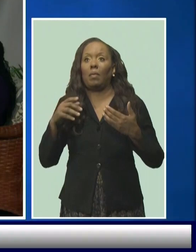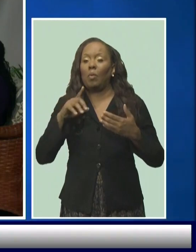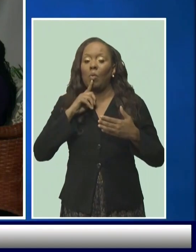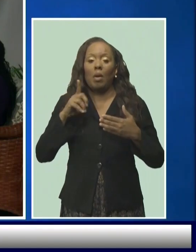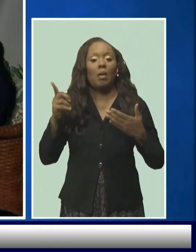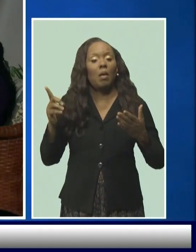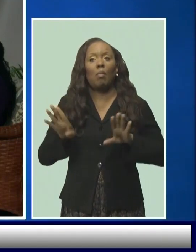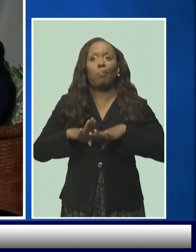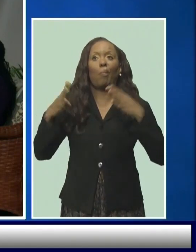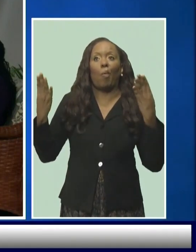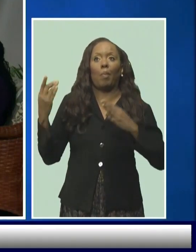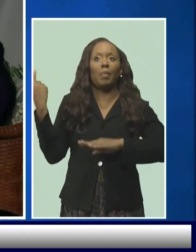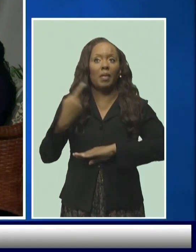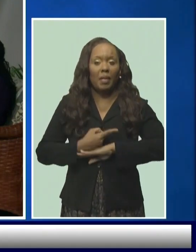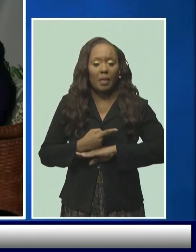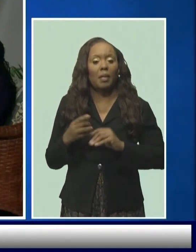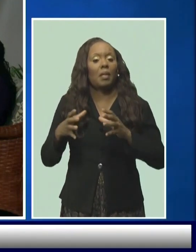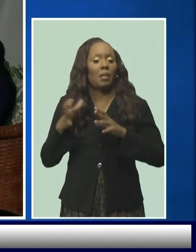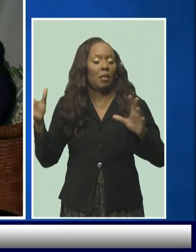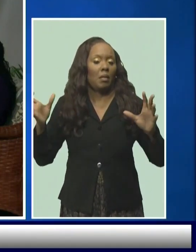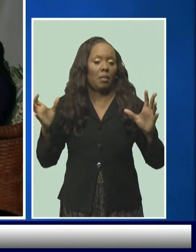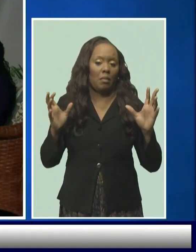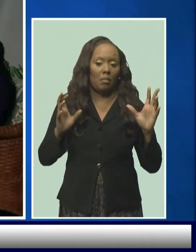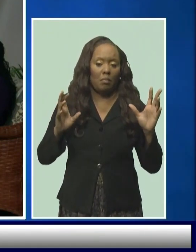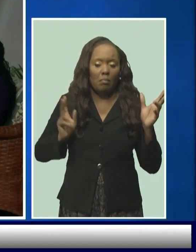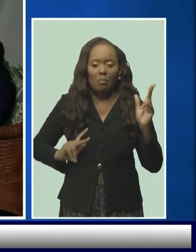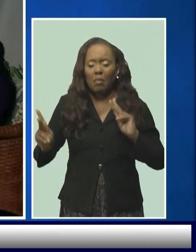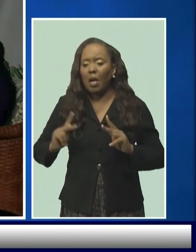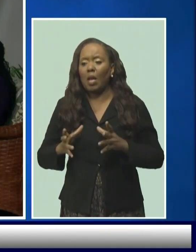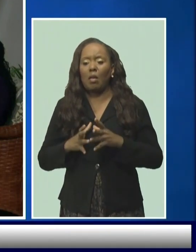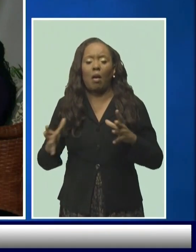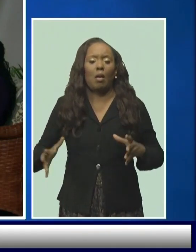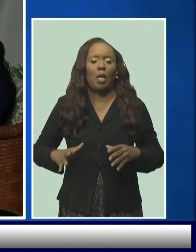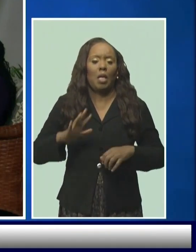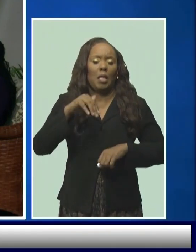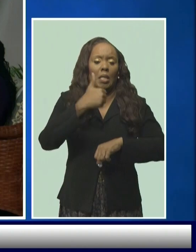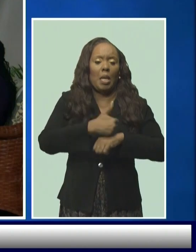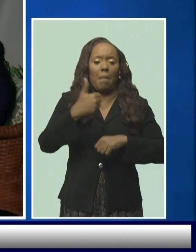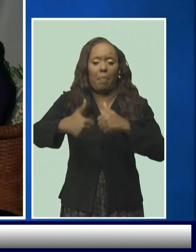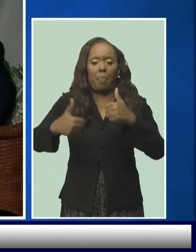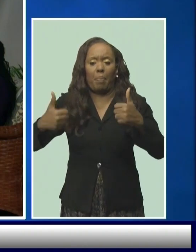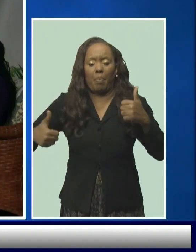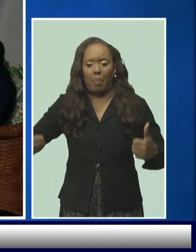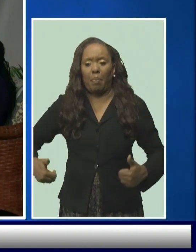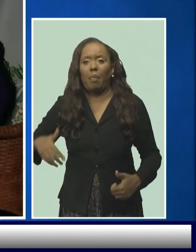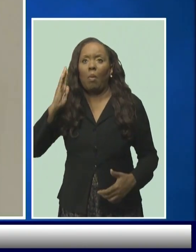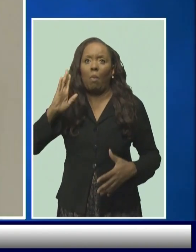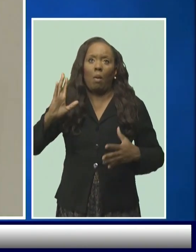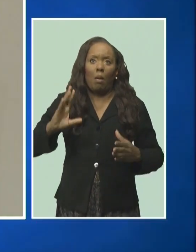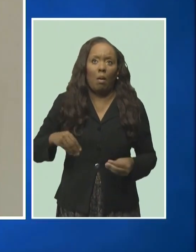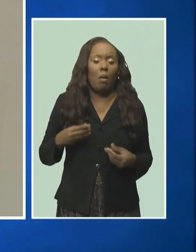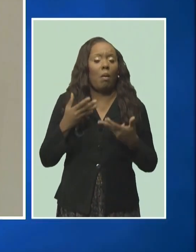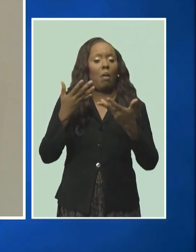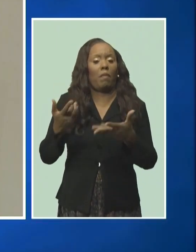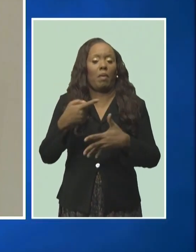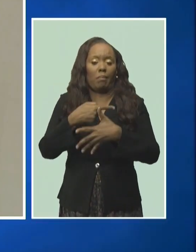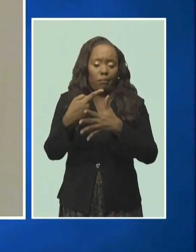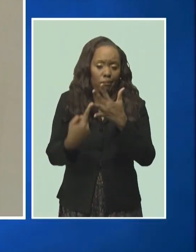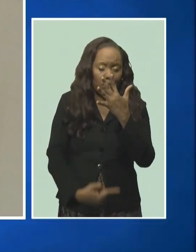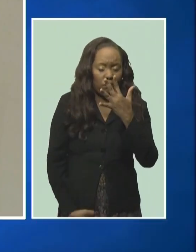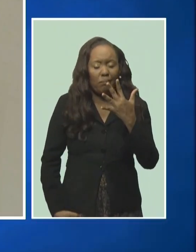you may experience an extended wait. Life-threatening conditions under the A&E's triage system will continue to be seen